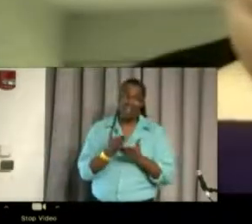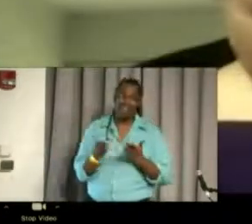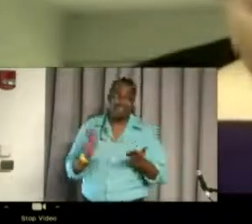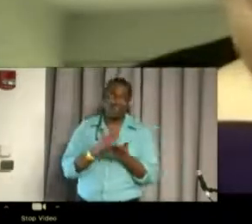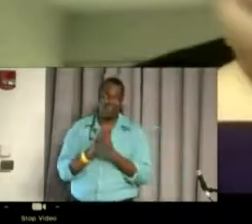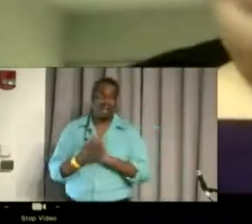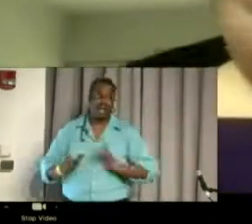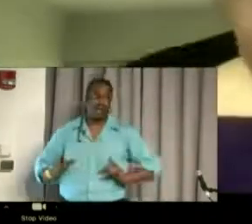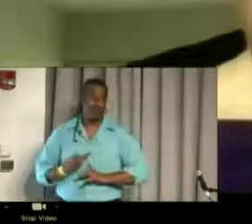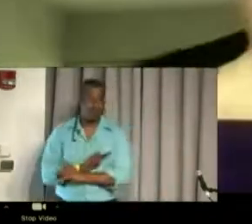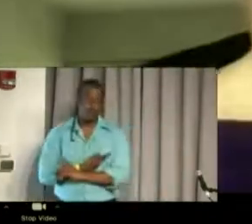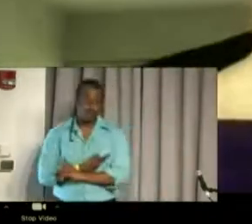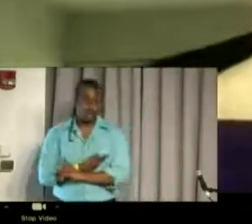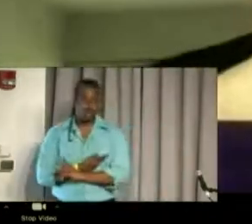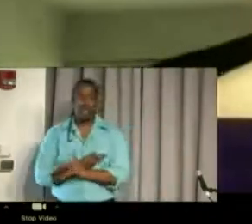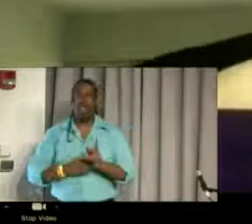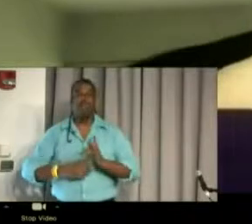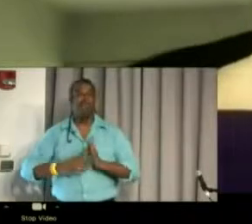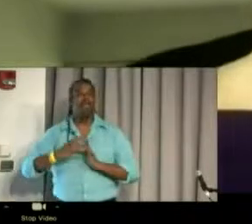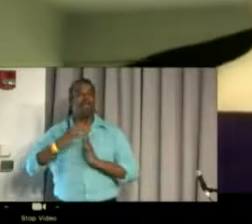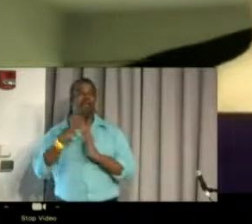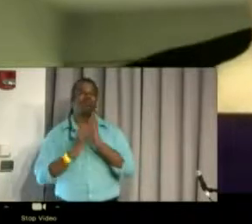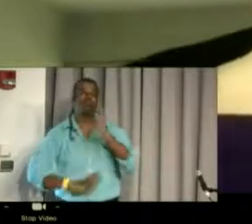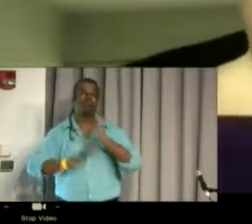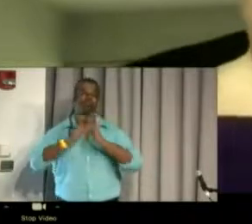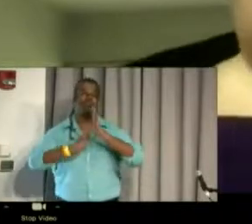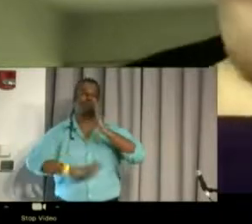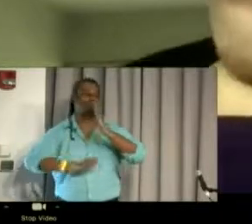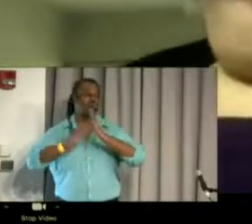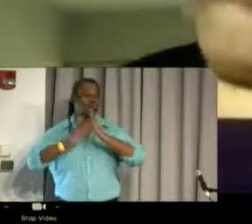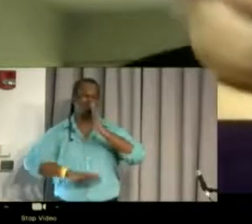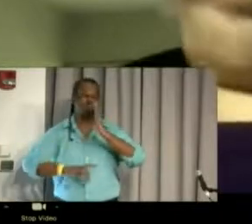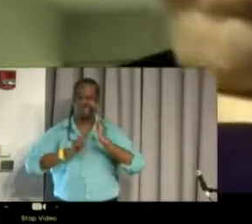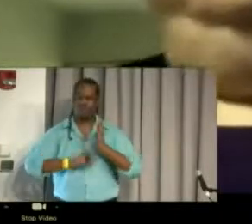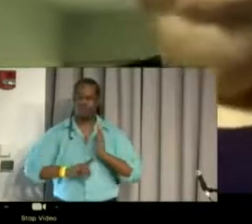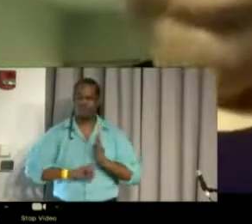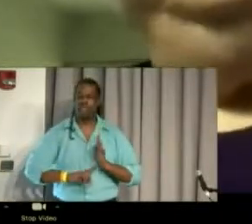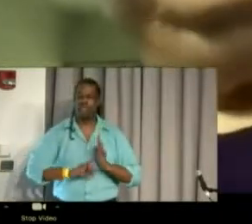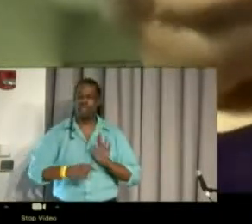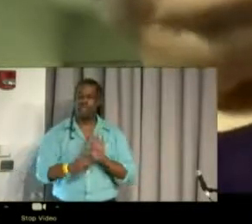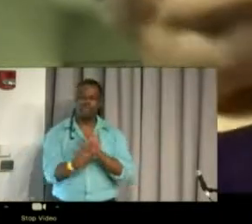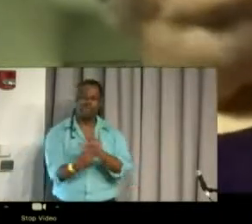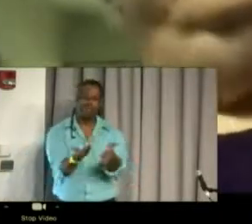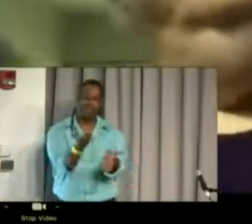there's reams of studies which demonstrate these facts.